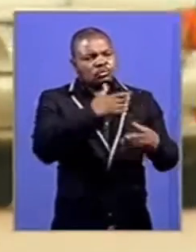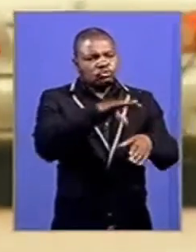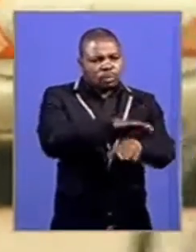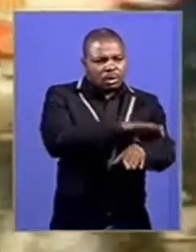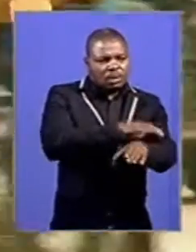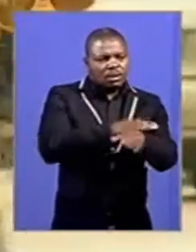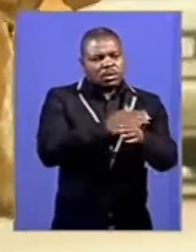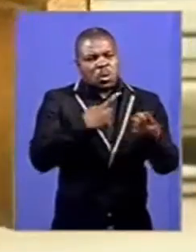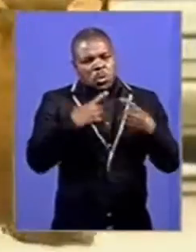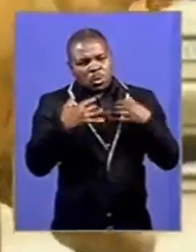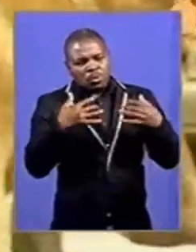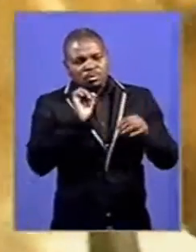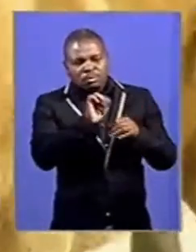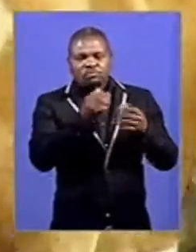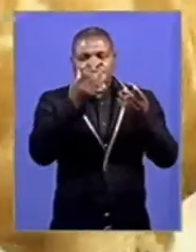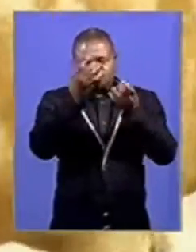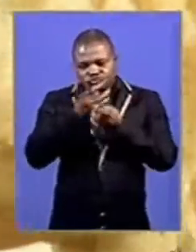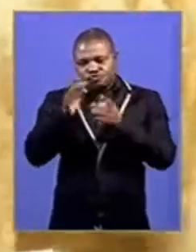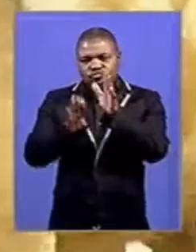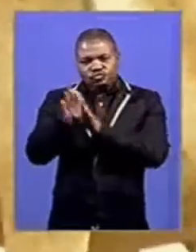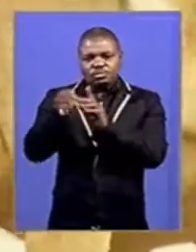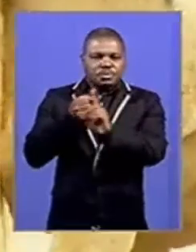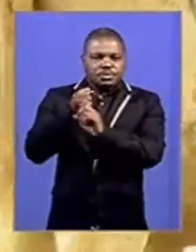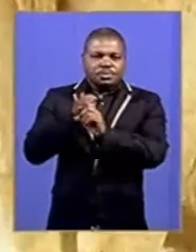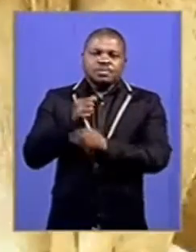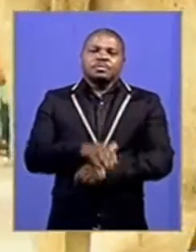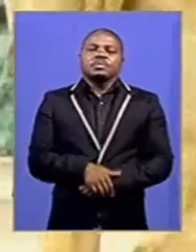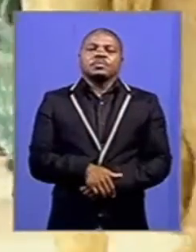kwa mmasepaleng selegae eno. For now,